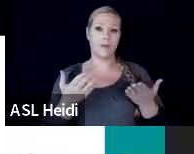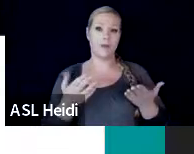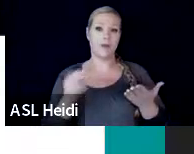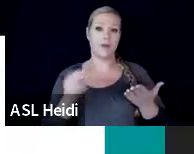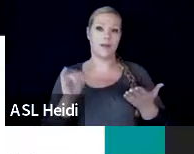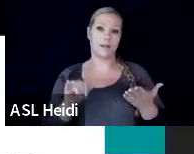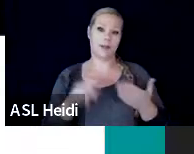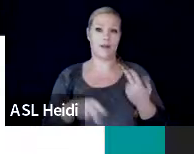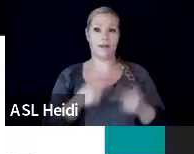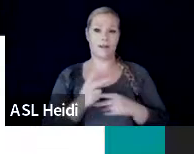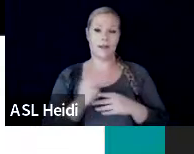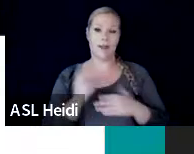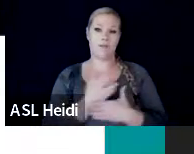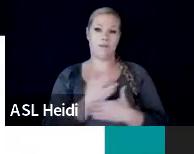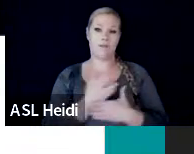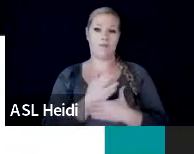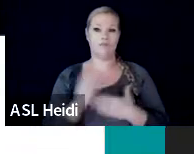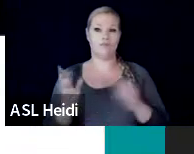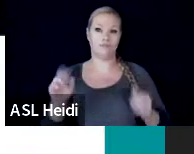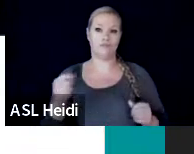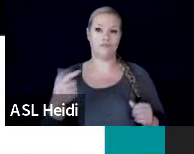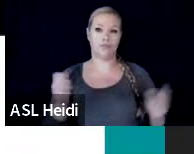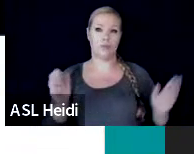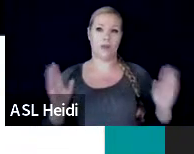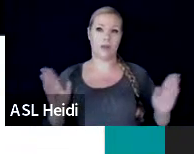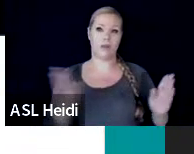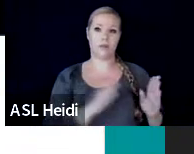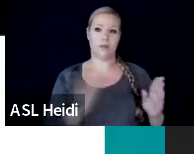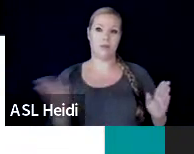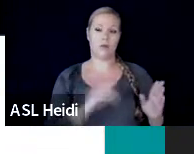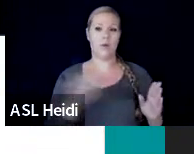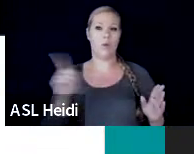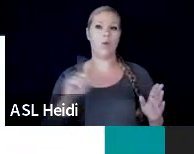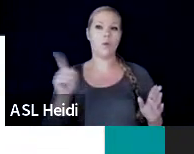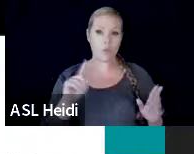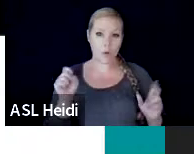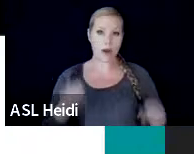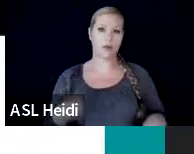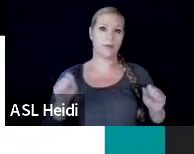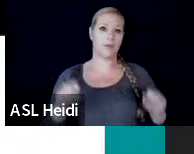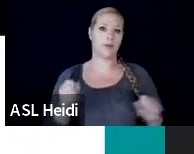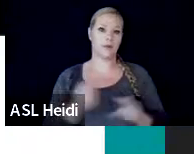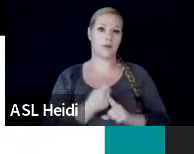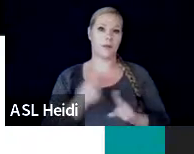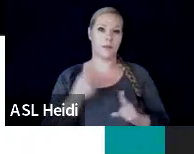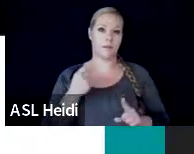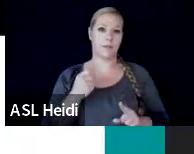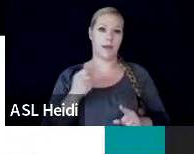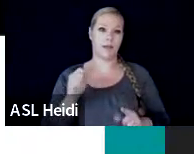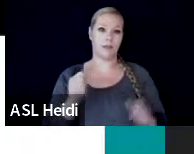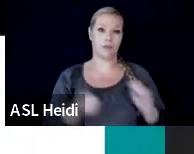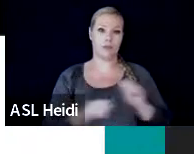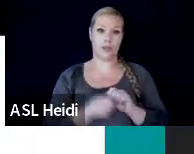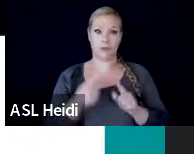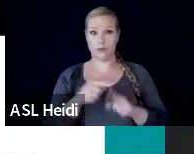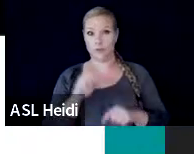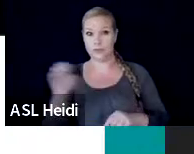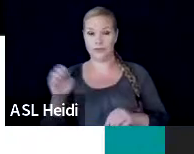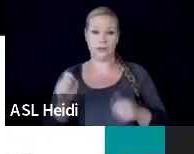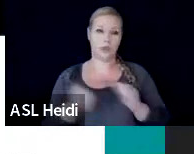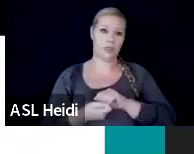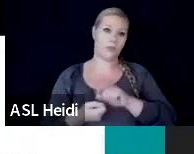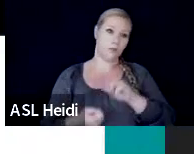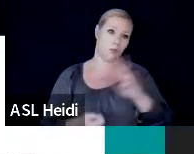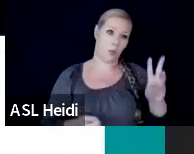the potential impacts within that ability to shift, whether it's east or west. So it does have